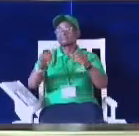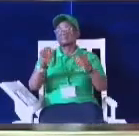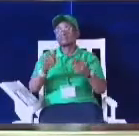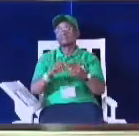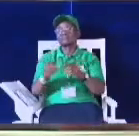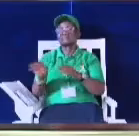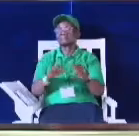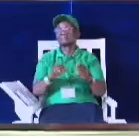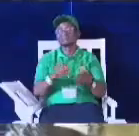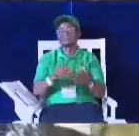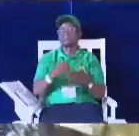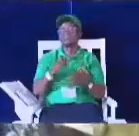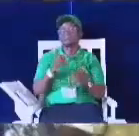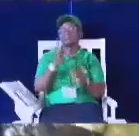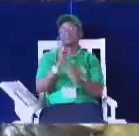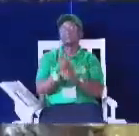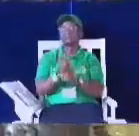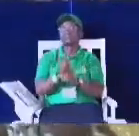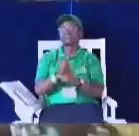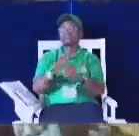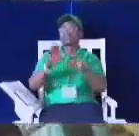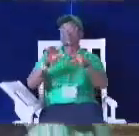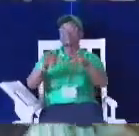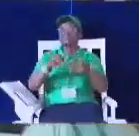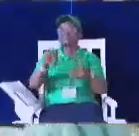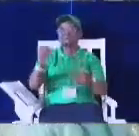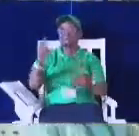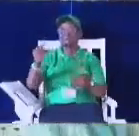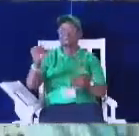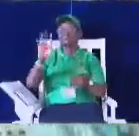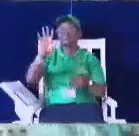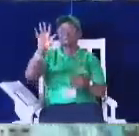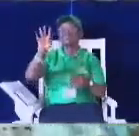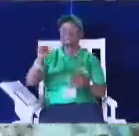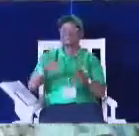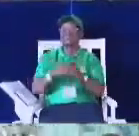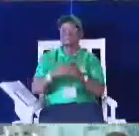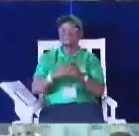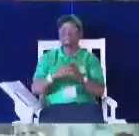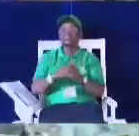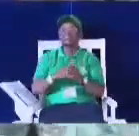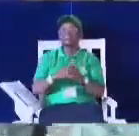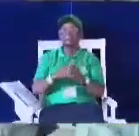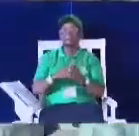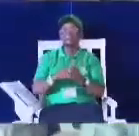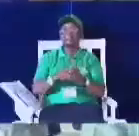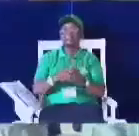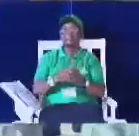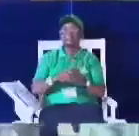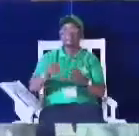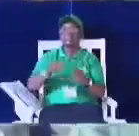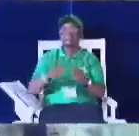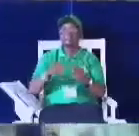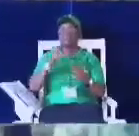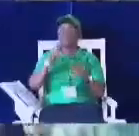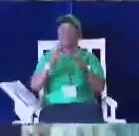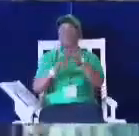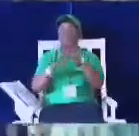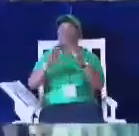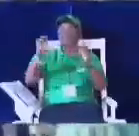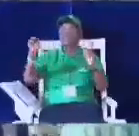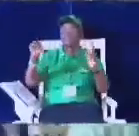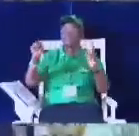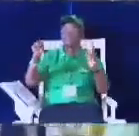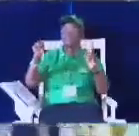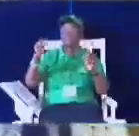thanksgiving for 5 minutes. Go ahead, begin to praise Him, begin to worship Him, begin to